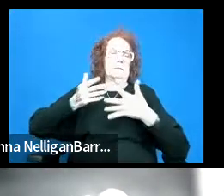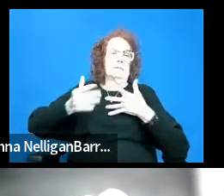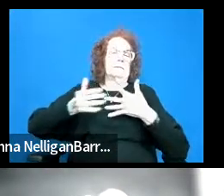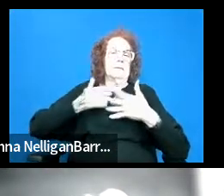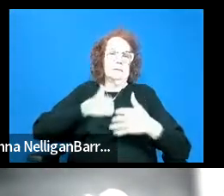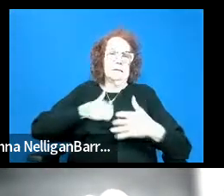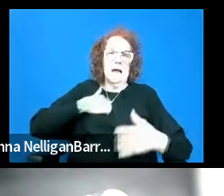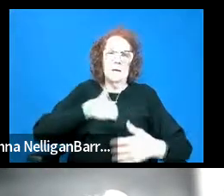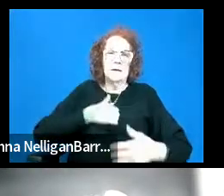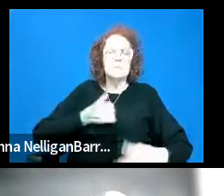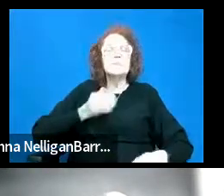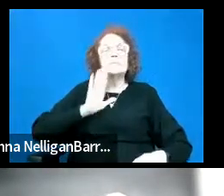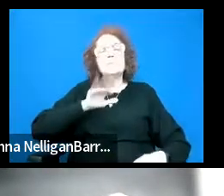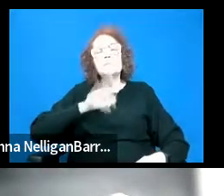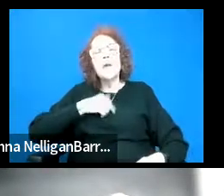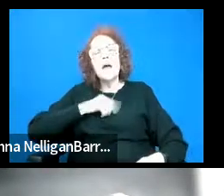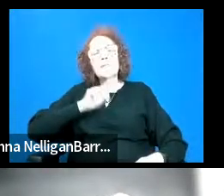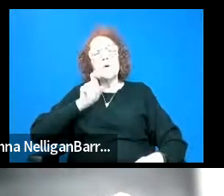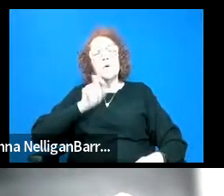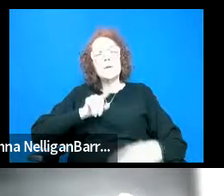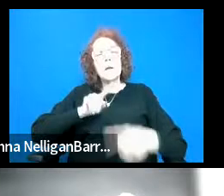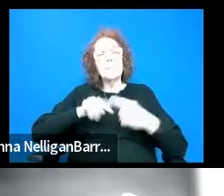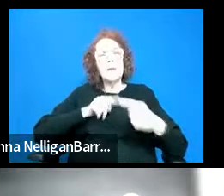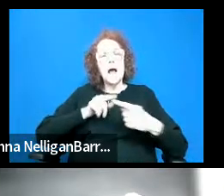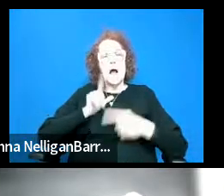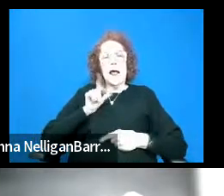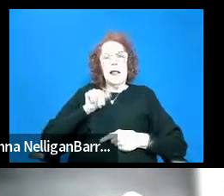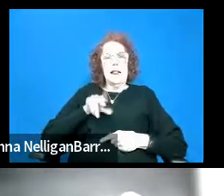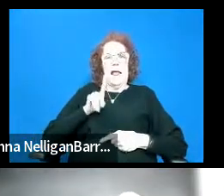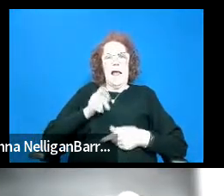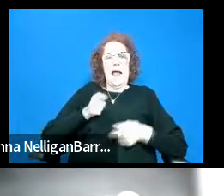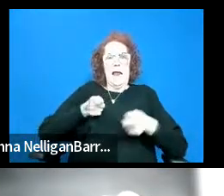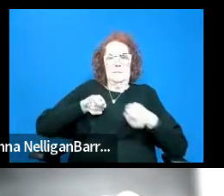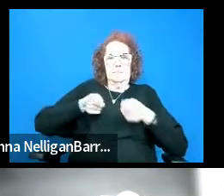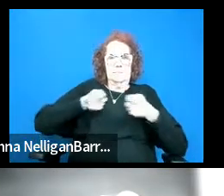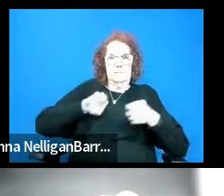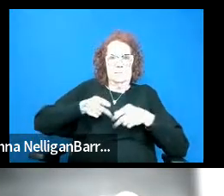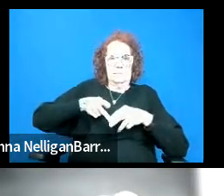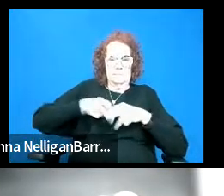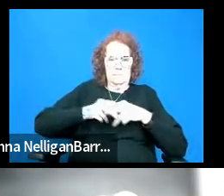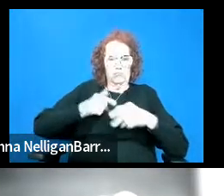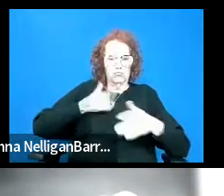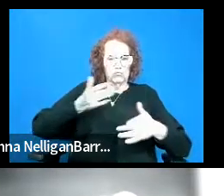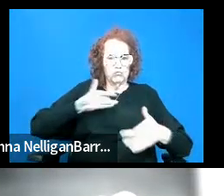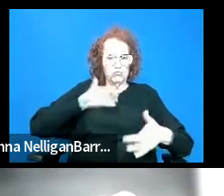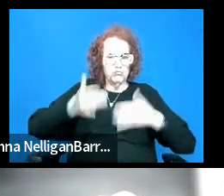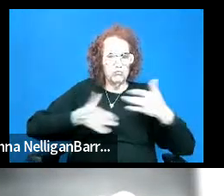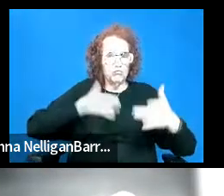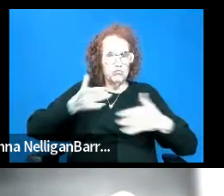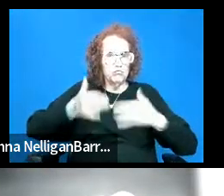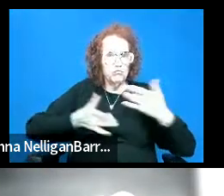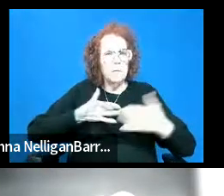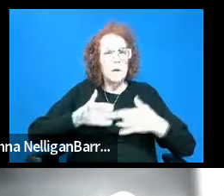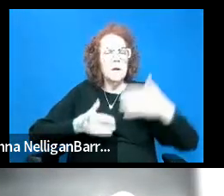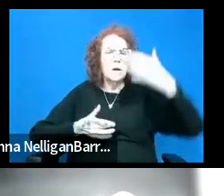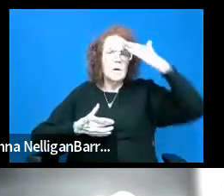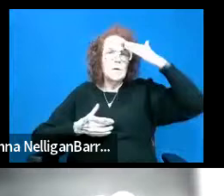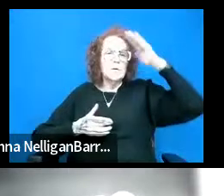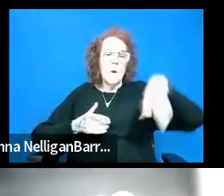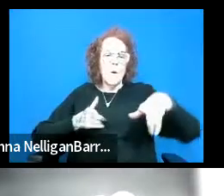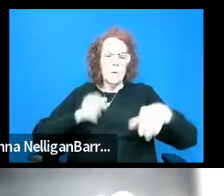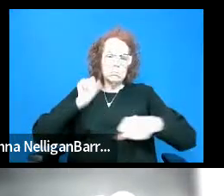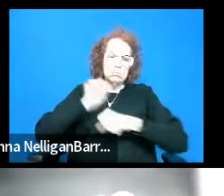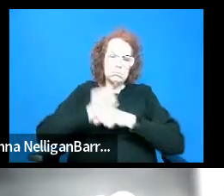tool. It's all very exciting. We've been hearing about it for a long time, and I know that it takes a lot of time and effort to lay the foundation for